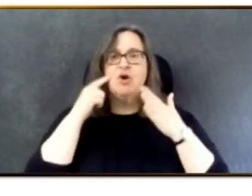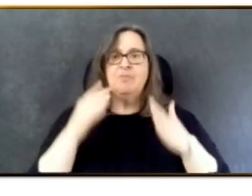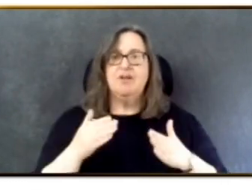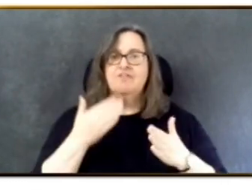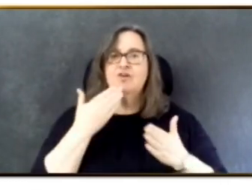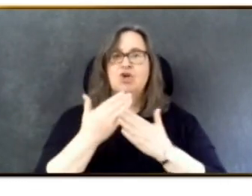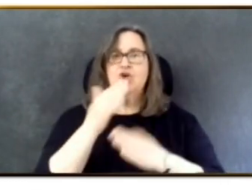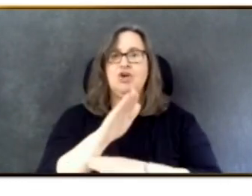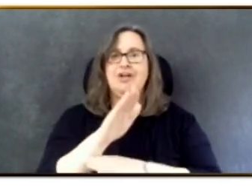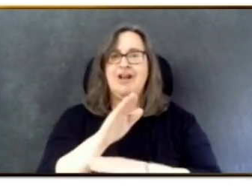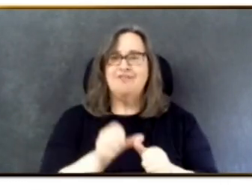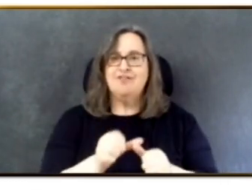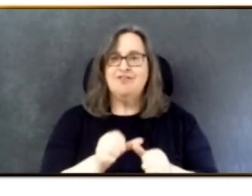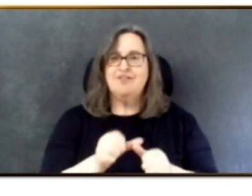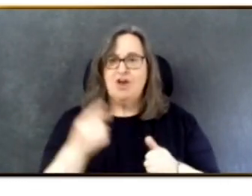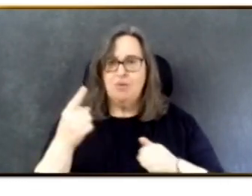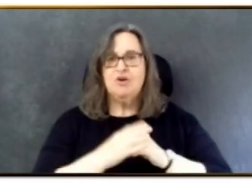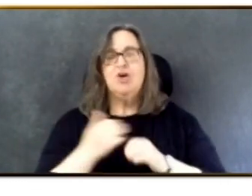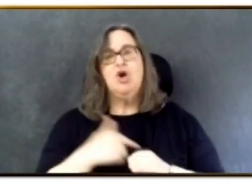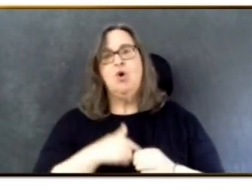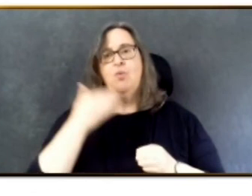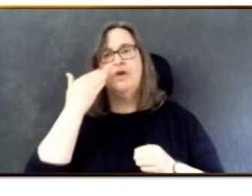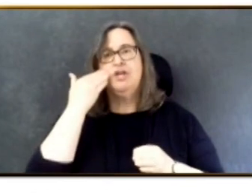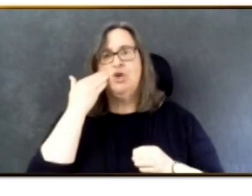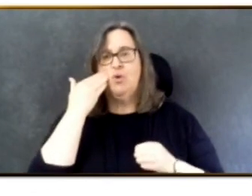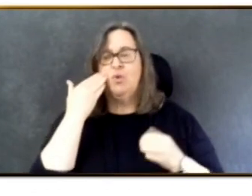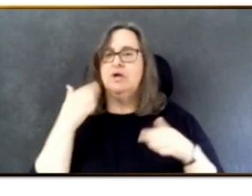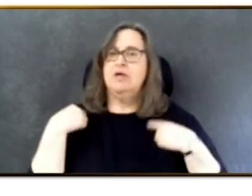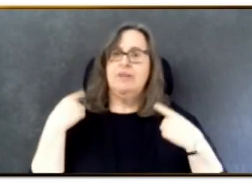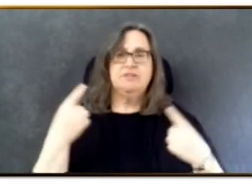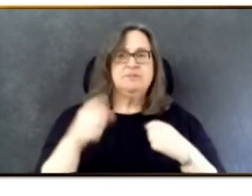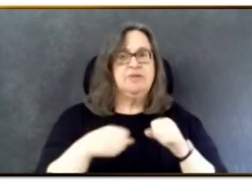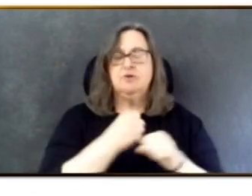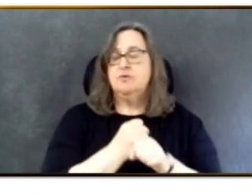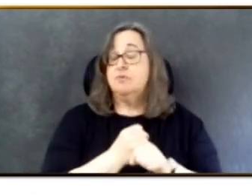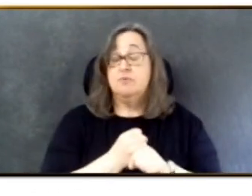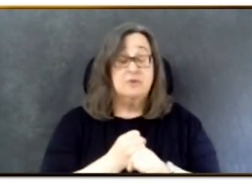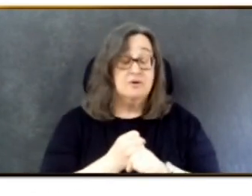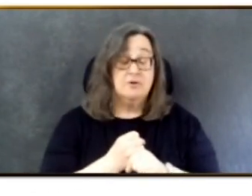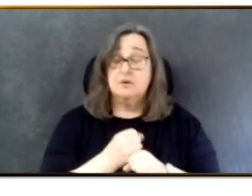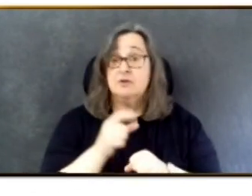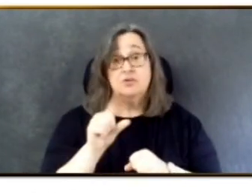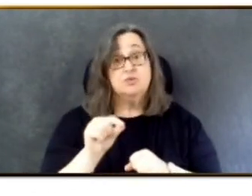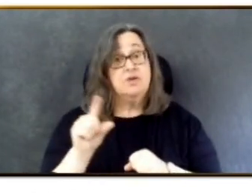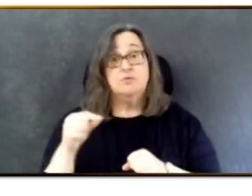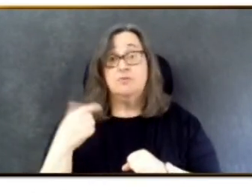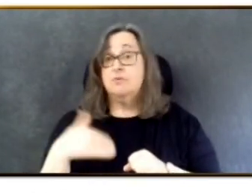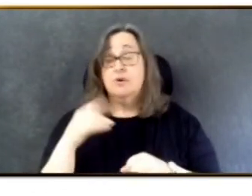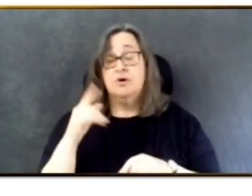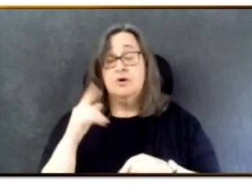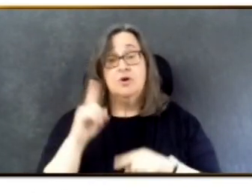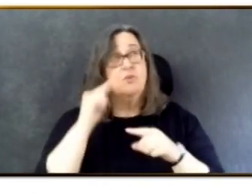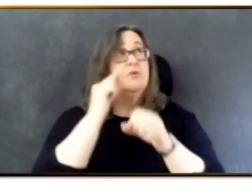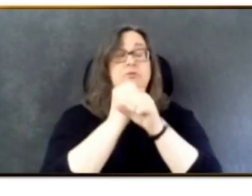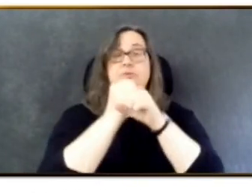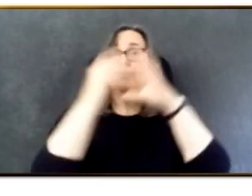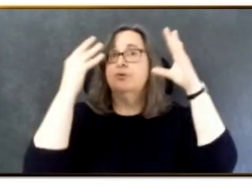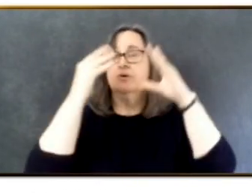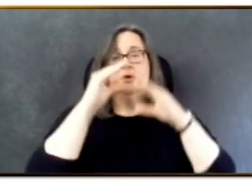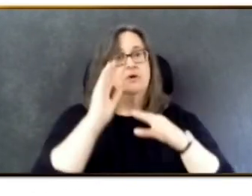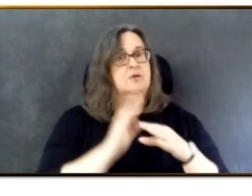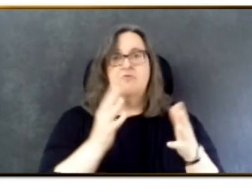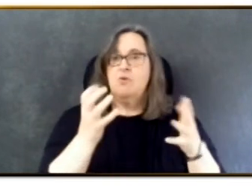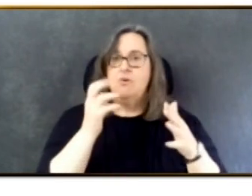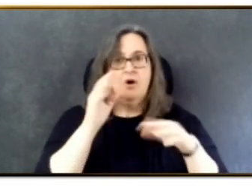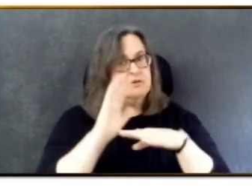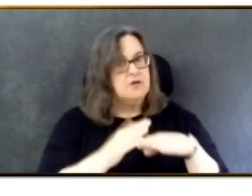everyone. As we all know, this has been the year that no one dreamed of or asked for. Lives have